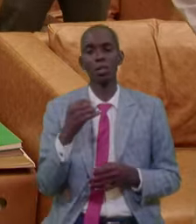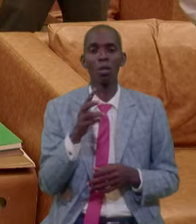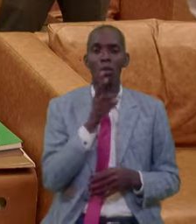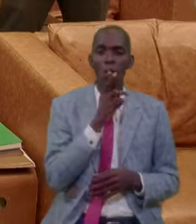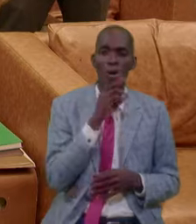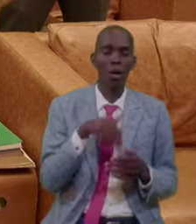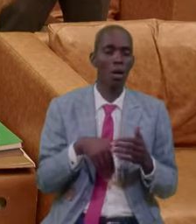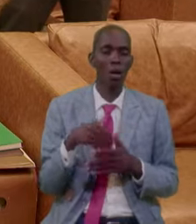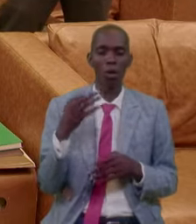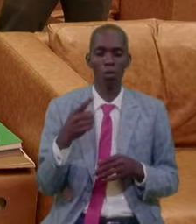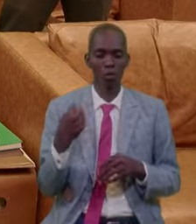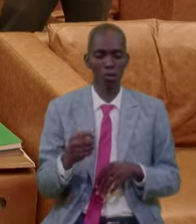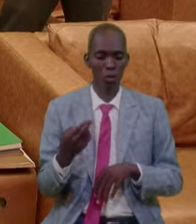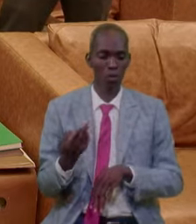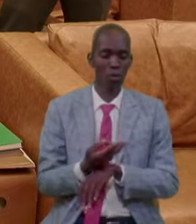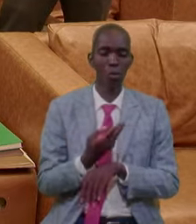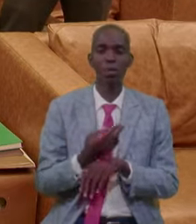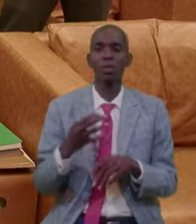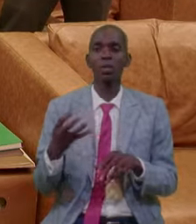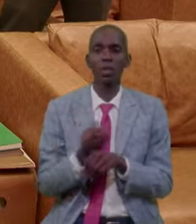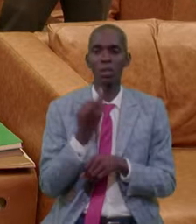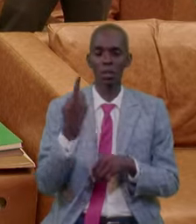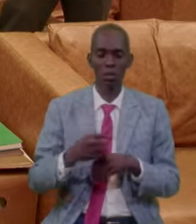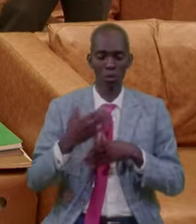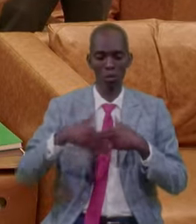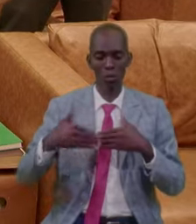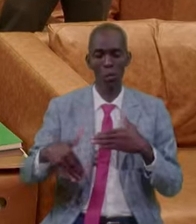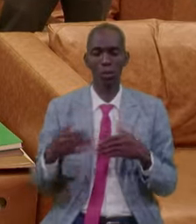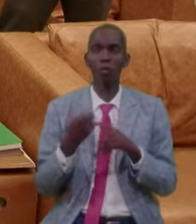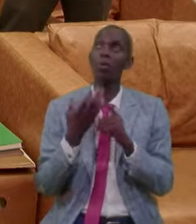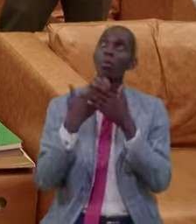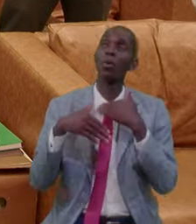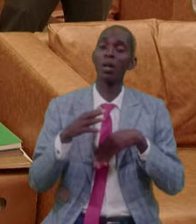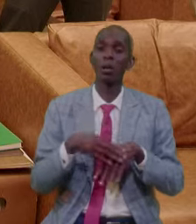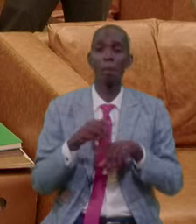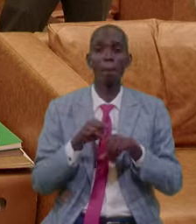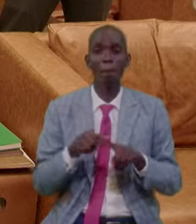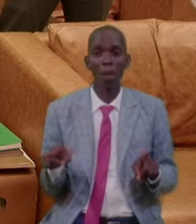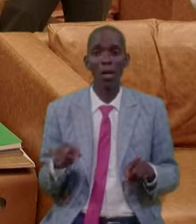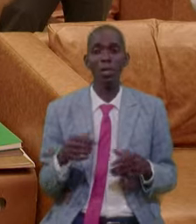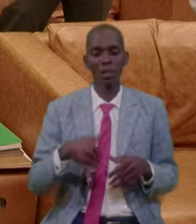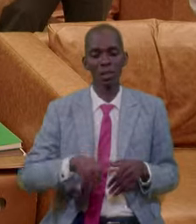of the rock together, taking the manna together. But